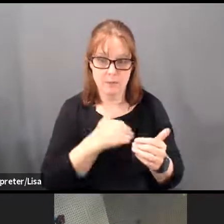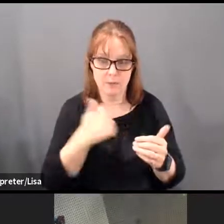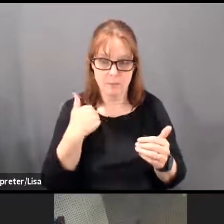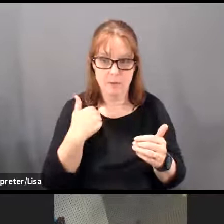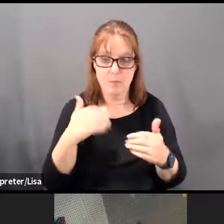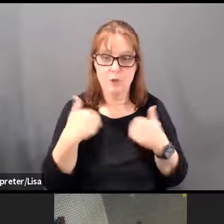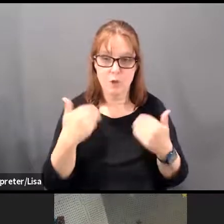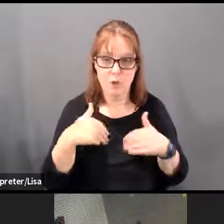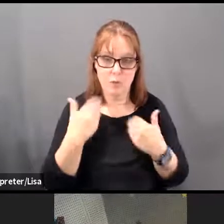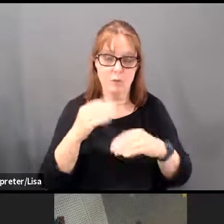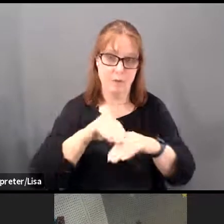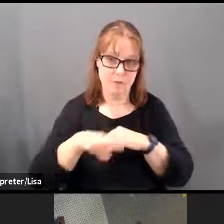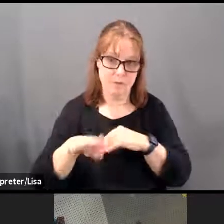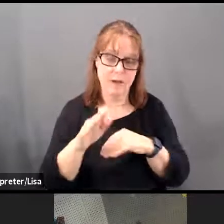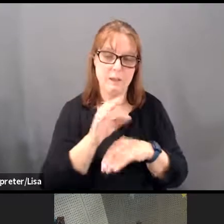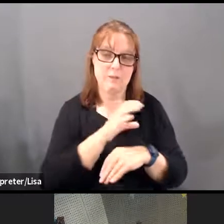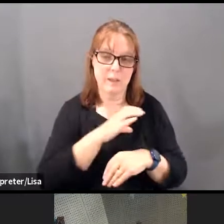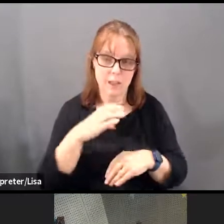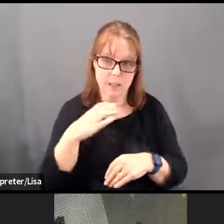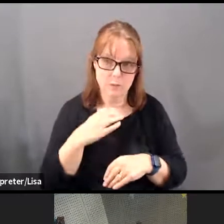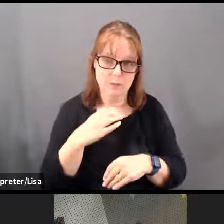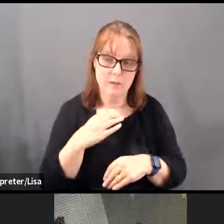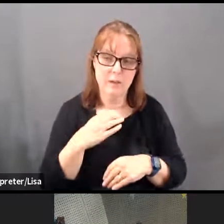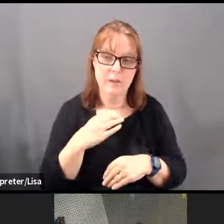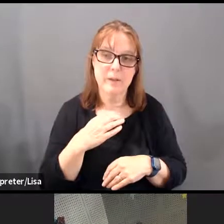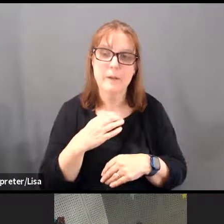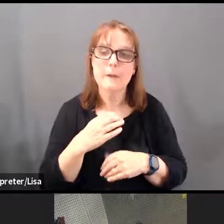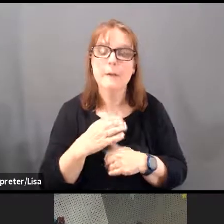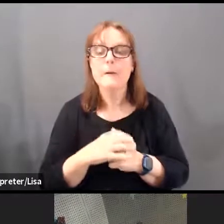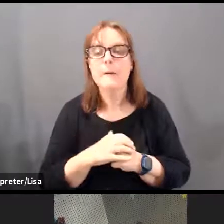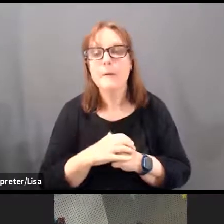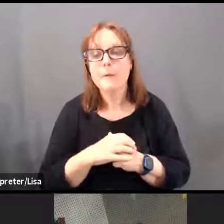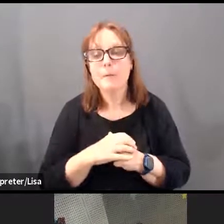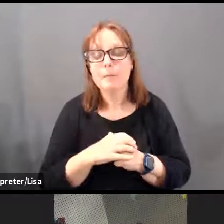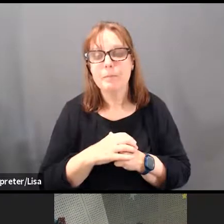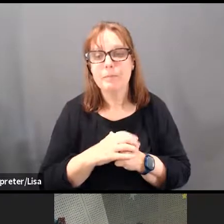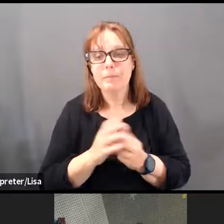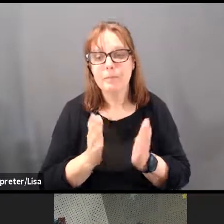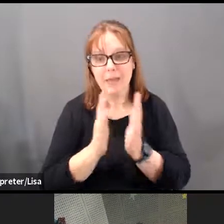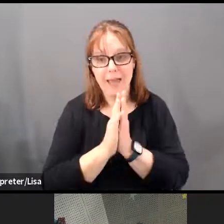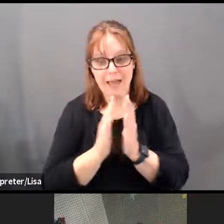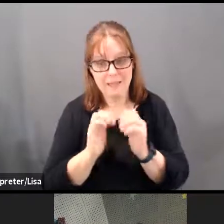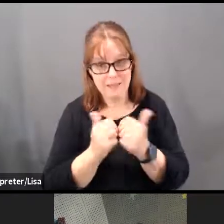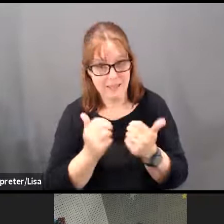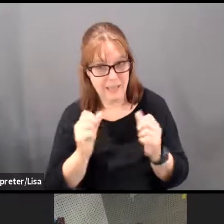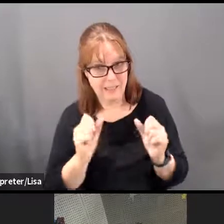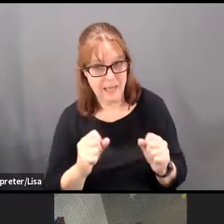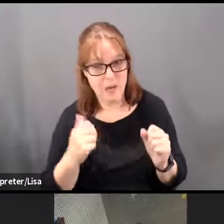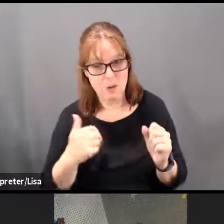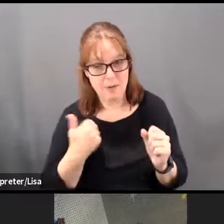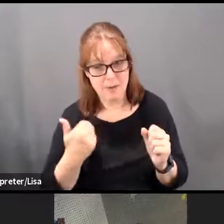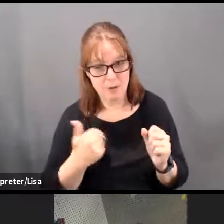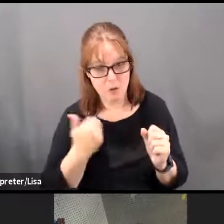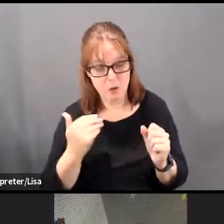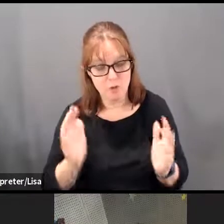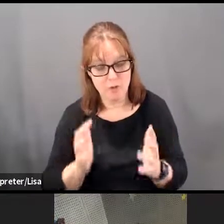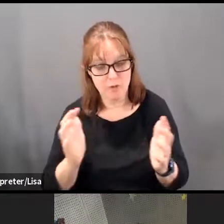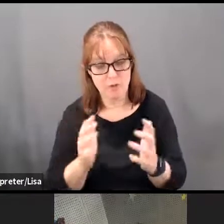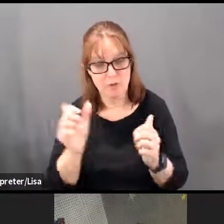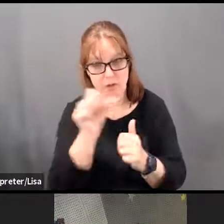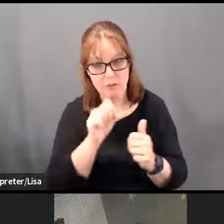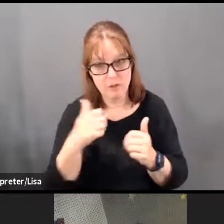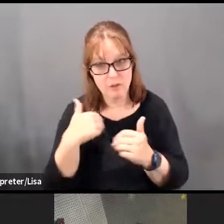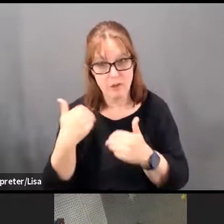Advisory Council here, RIDOH's Youth Advisory Council, and asking, how can youth encourage other youth to